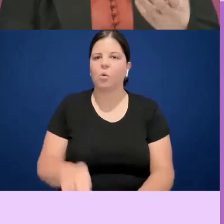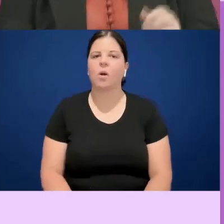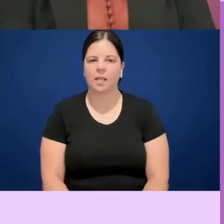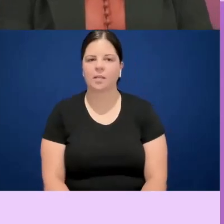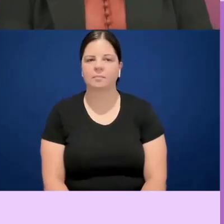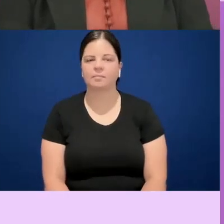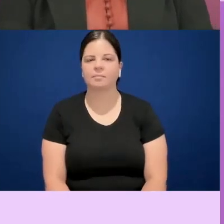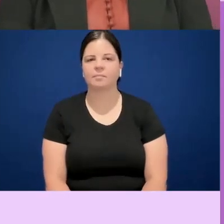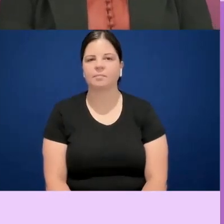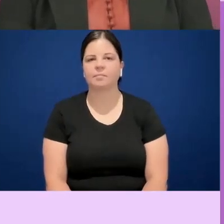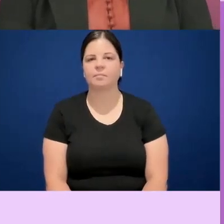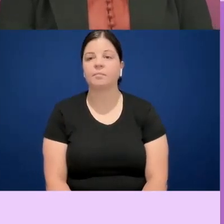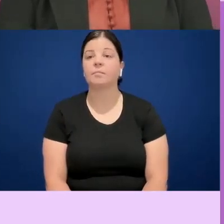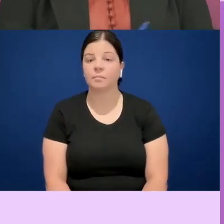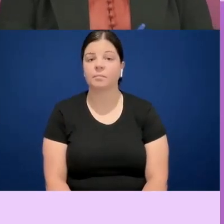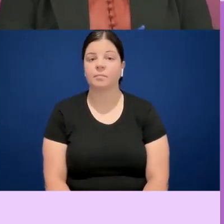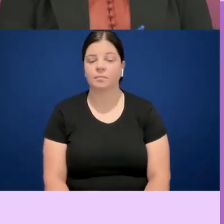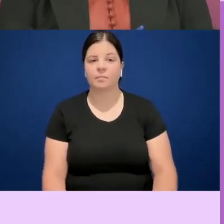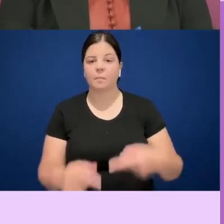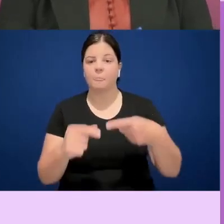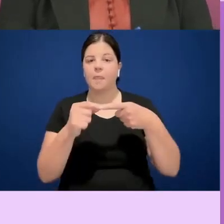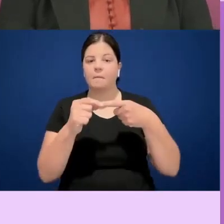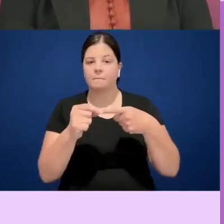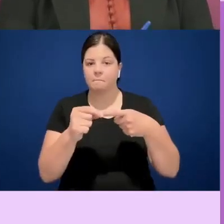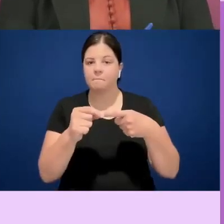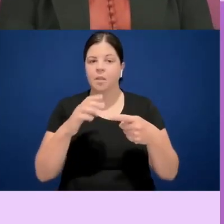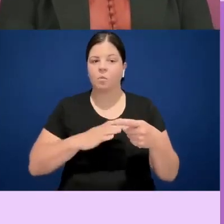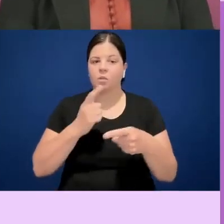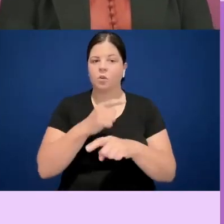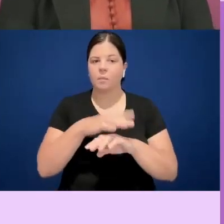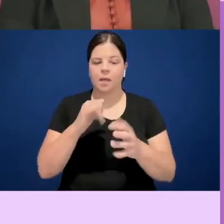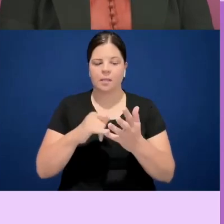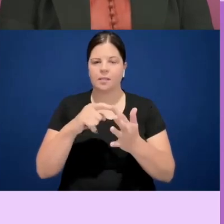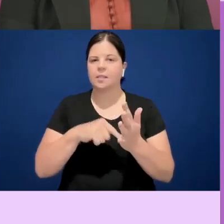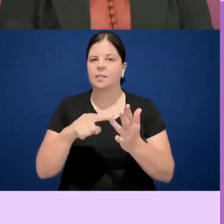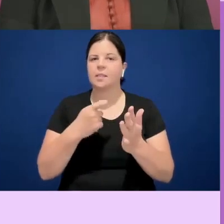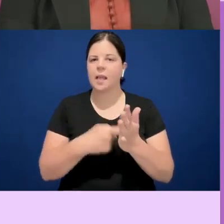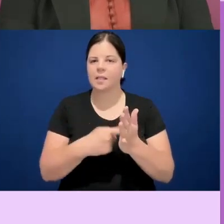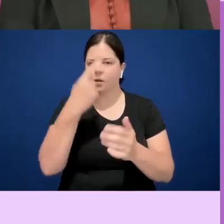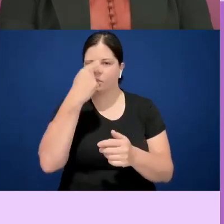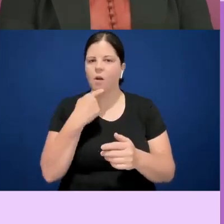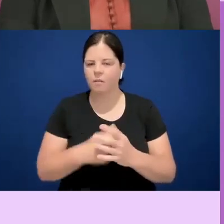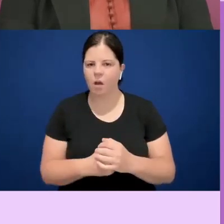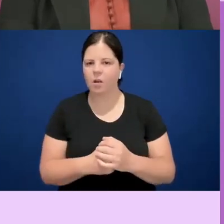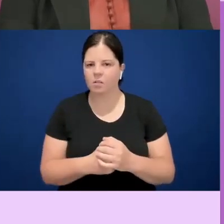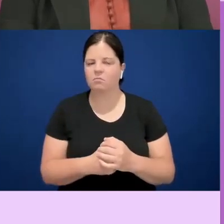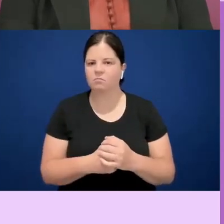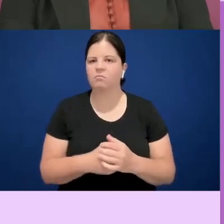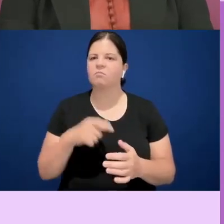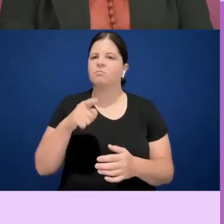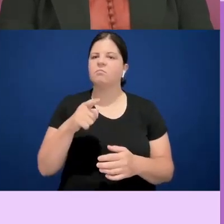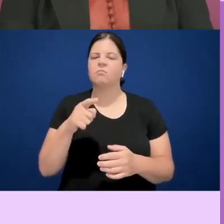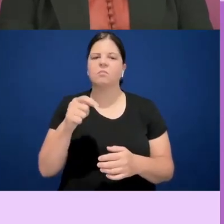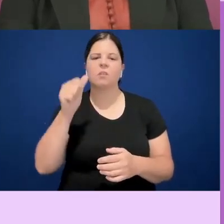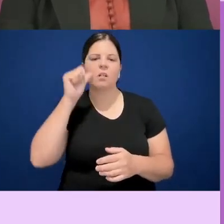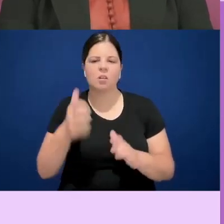So the first thing that I'd like to mention are the sector profiles. These are corruption risk profiles that have been developed for